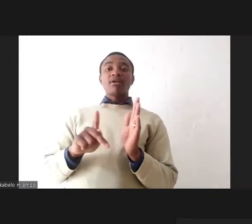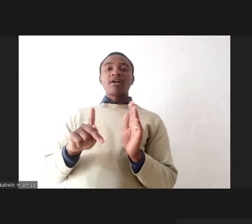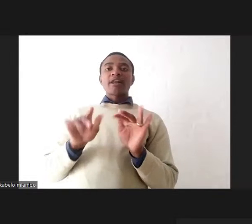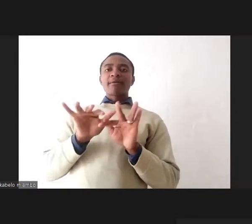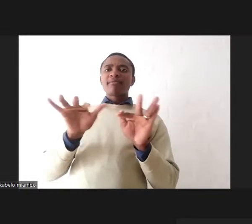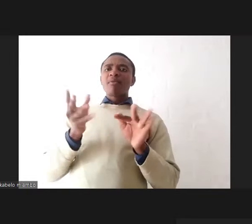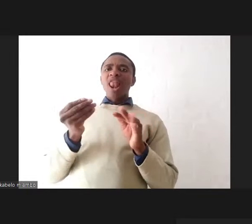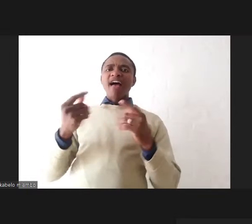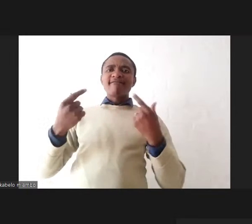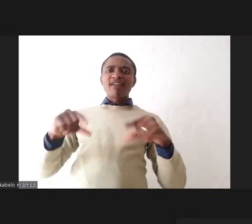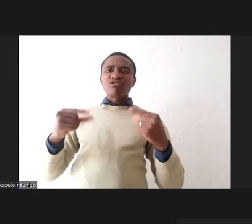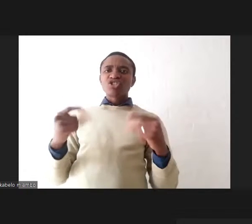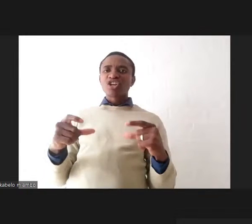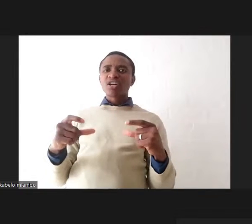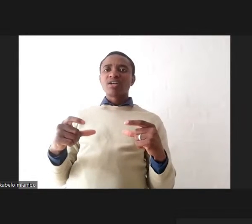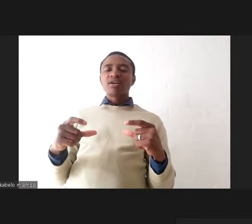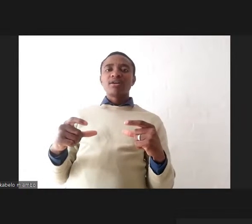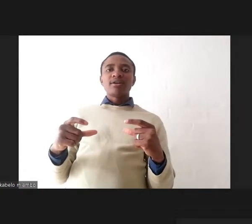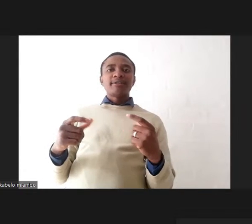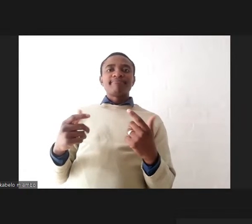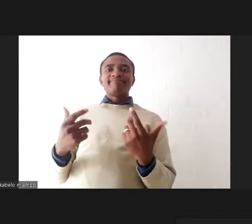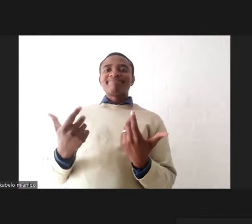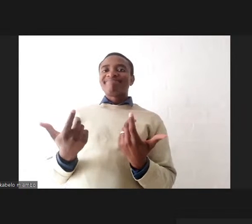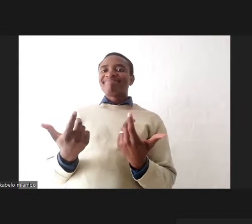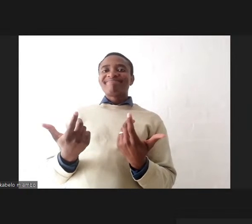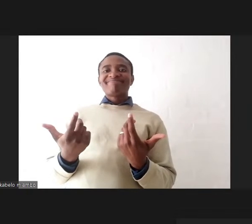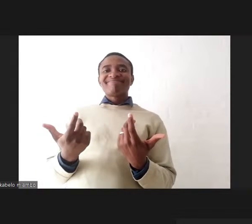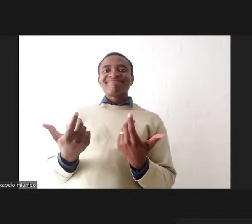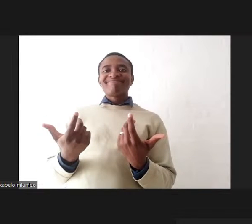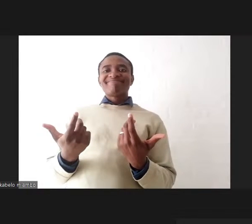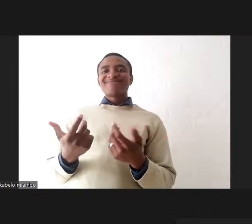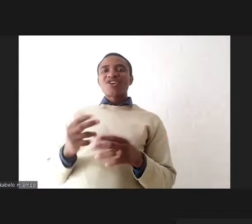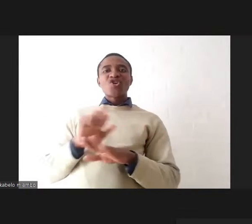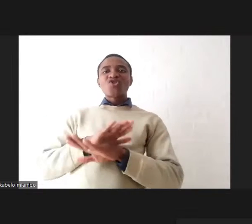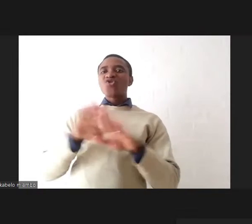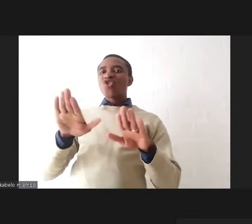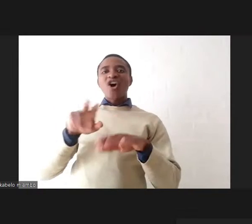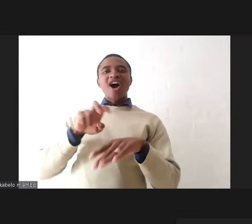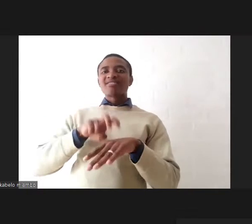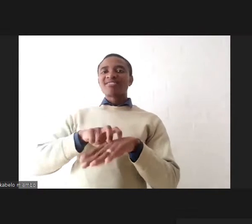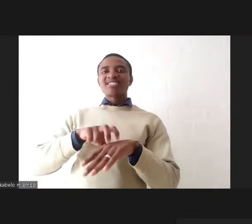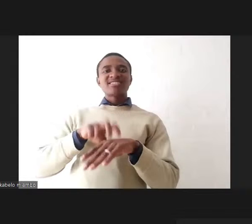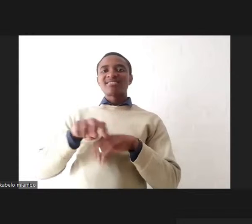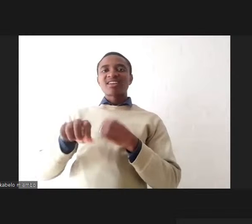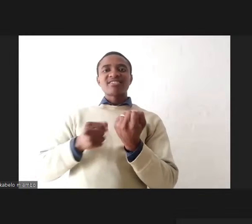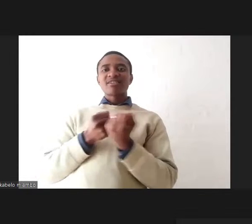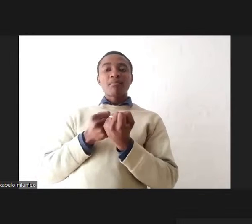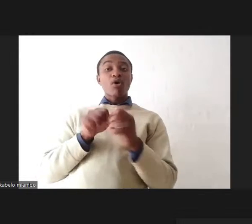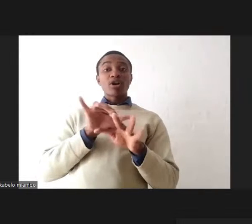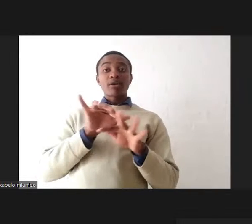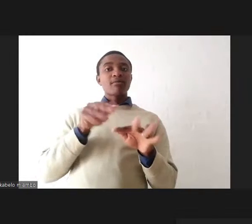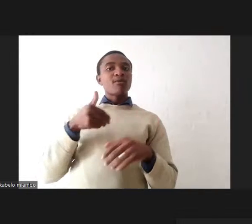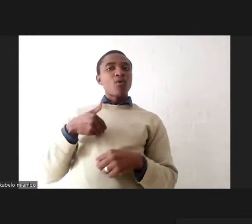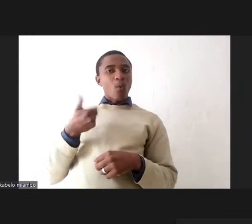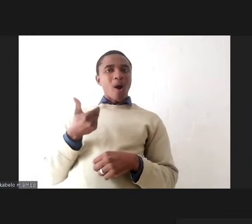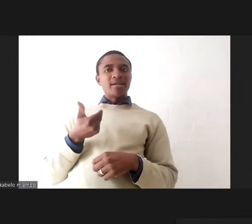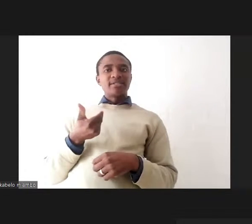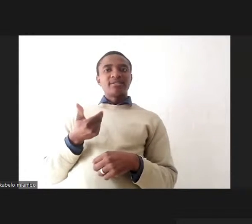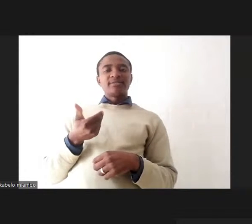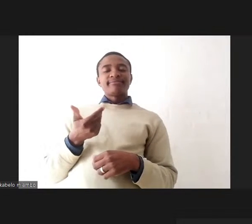vouchers, they are not necessarily supporting people in the way in which we would want to have.